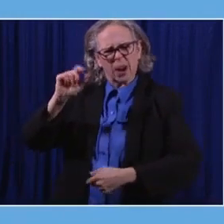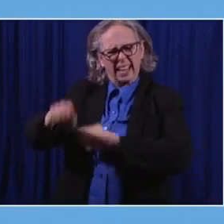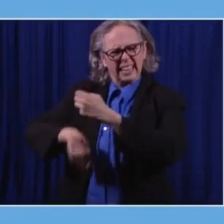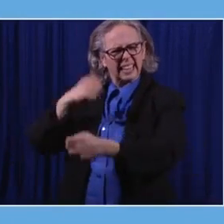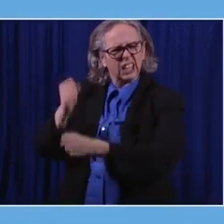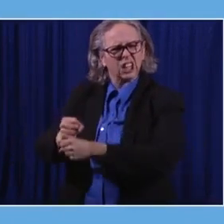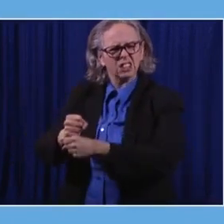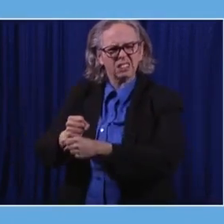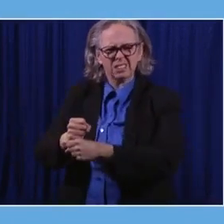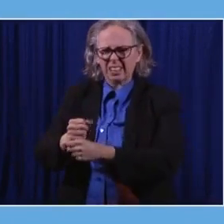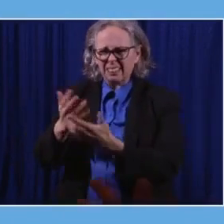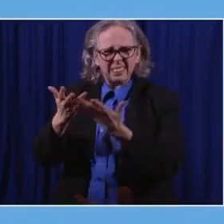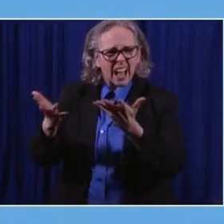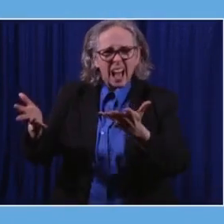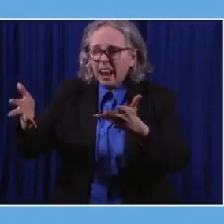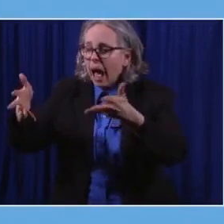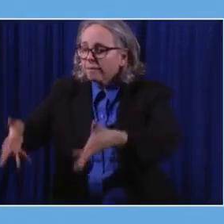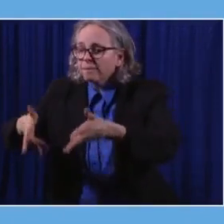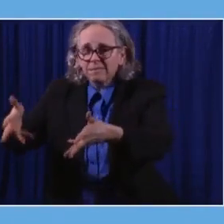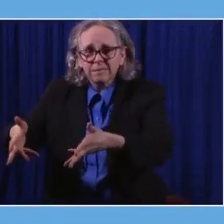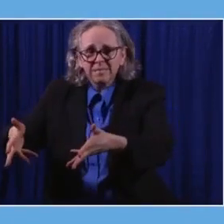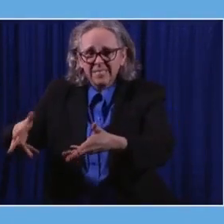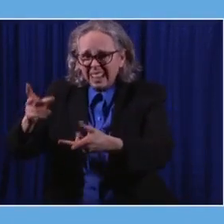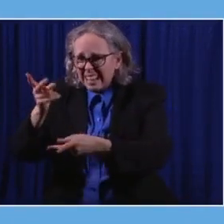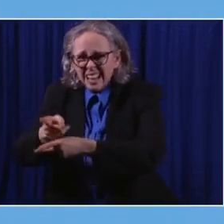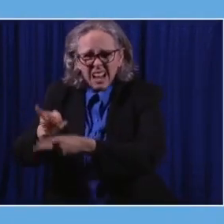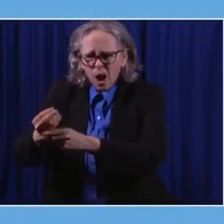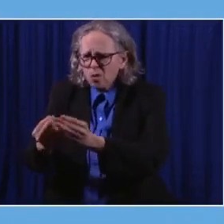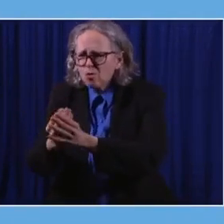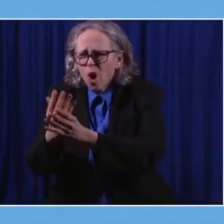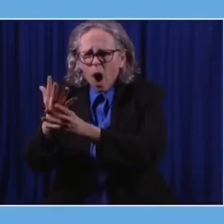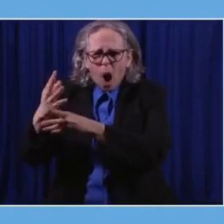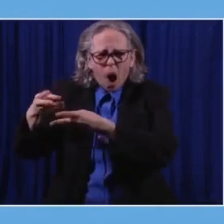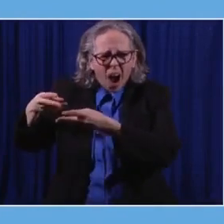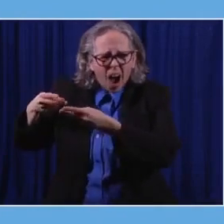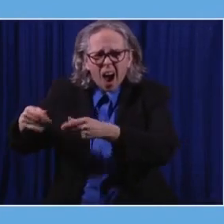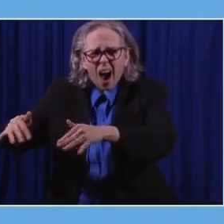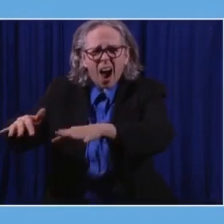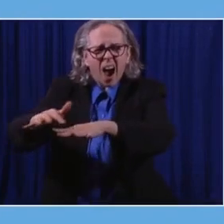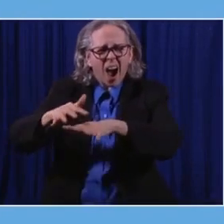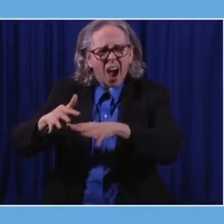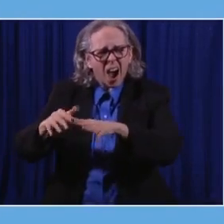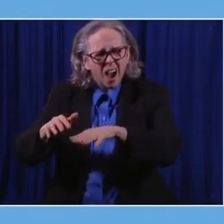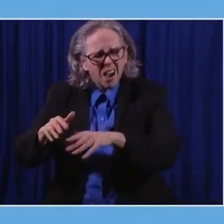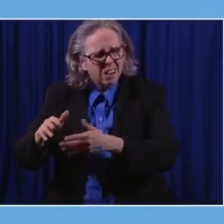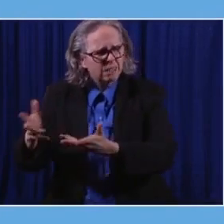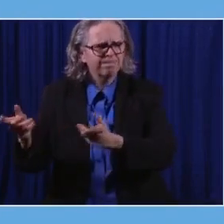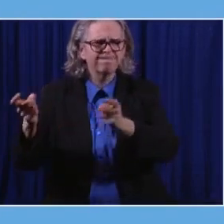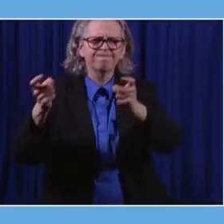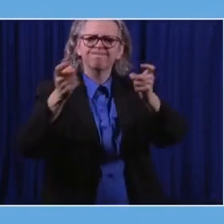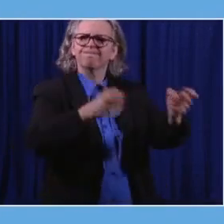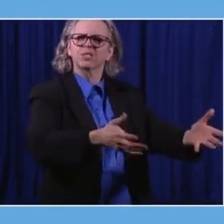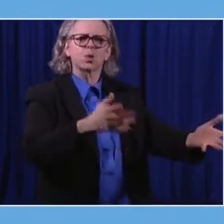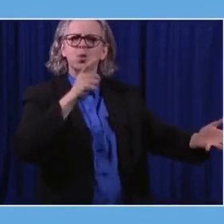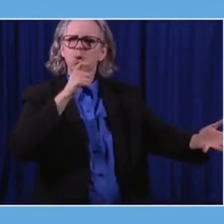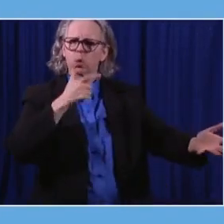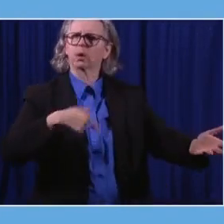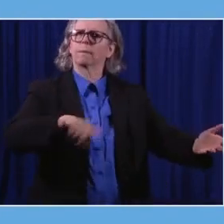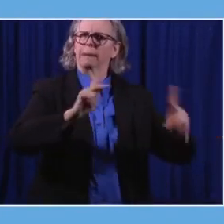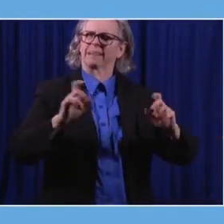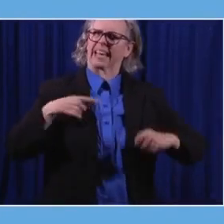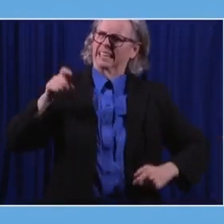Ohio-grown, Ohio-raised, and Ohio-produced agricultural products to people in need throughout our state to ensure that they have the healthy, nutritious